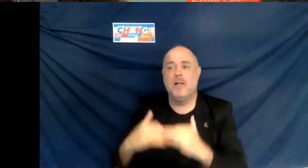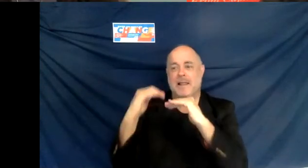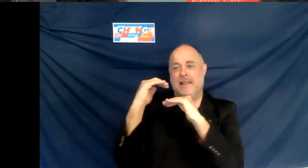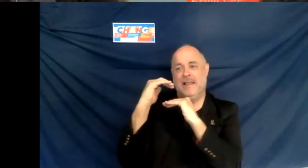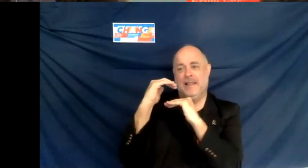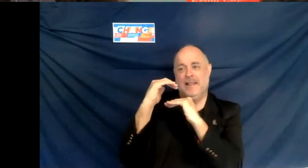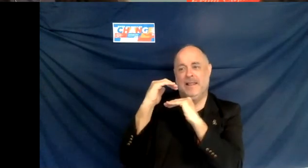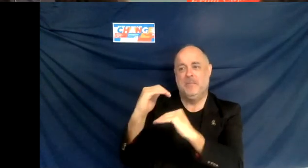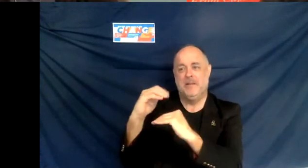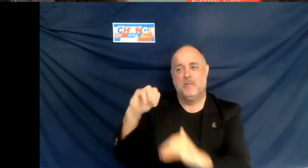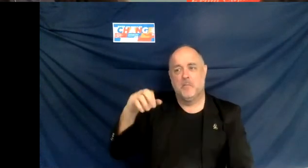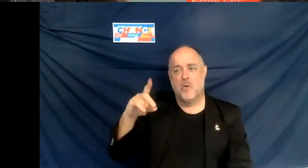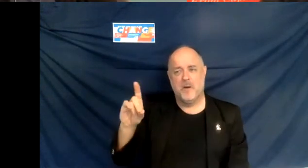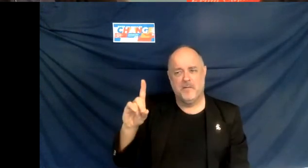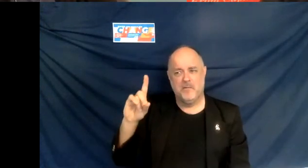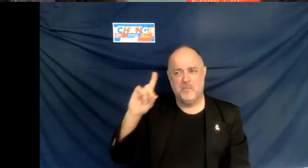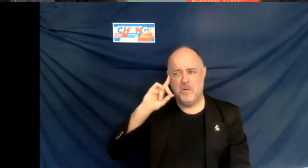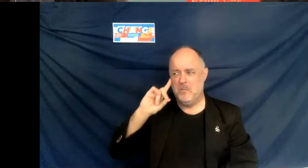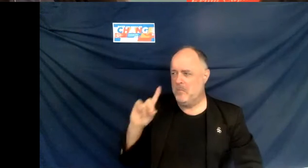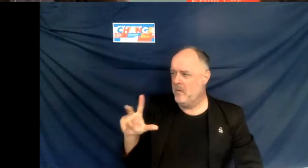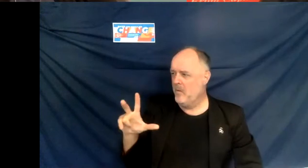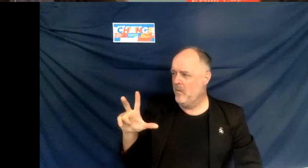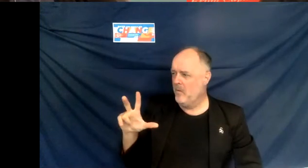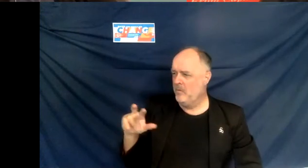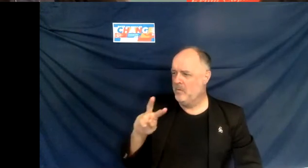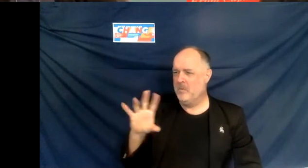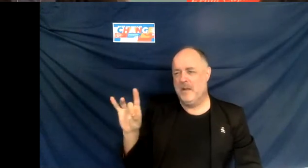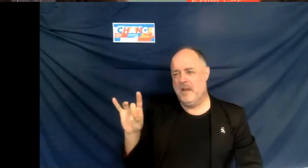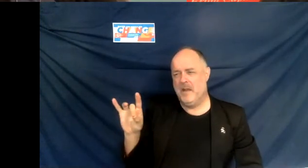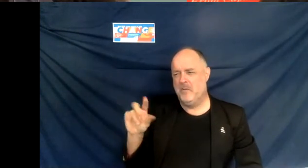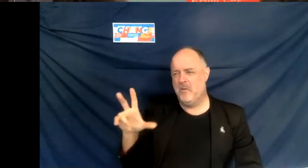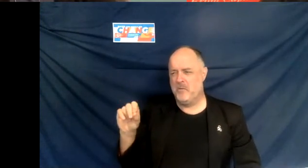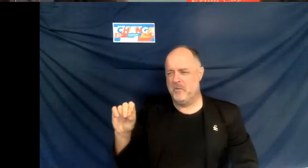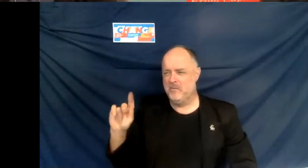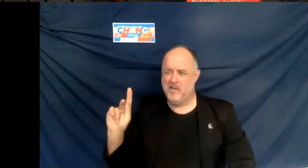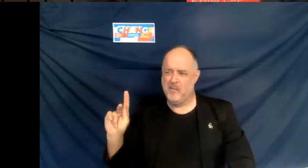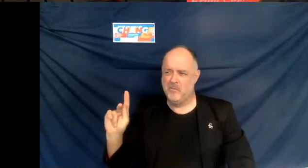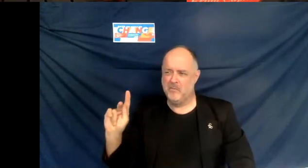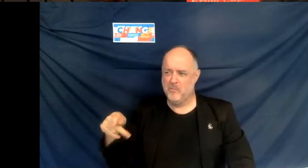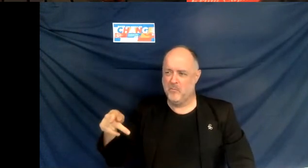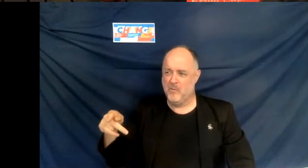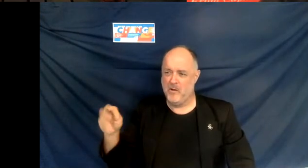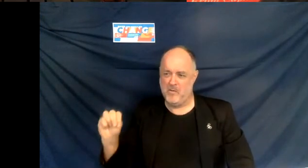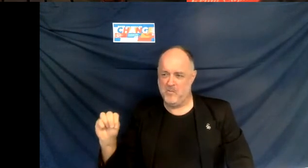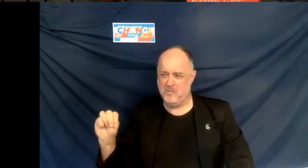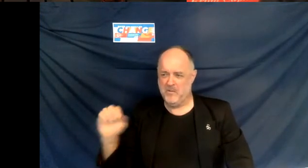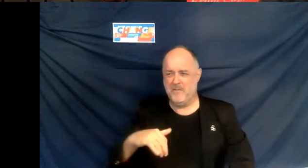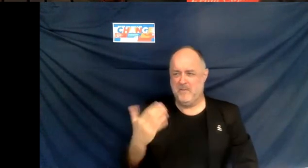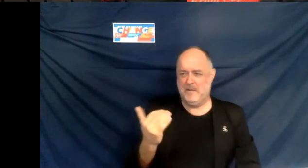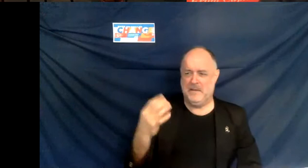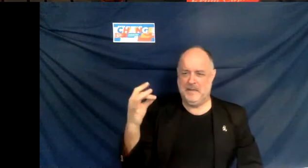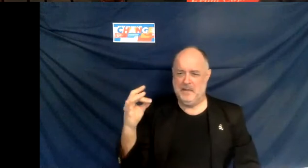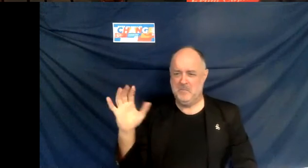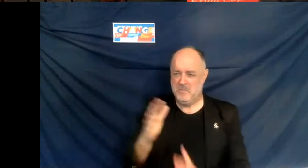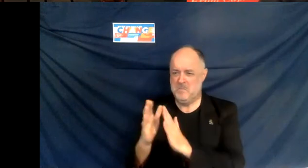only go a maximum of 28 or something. 28 or 30 kilometers an hour, which is like 20 miles, 15, 20 15, miles per hour. 18, yeah, somewhere in there.